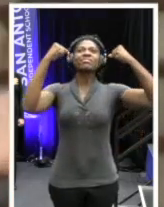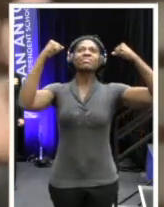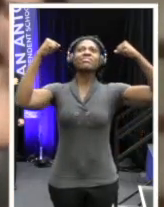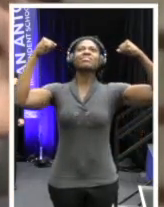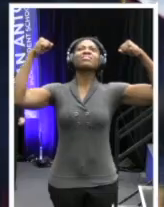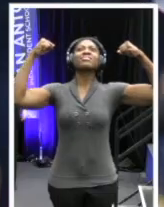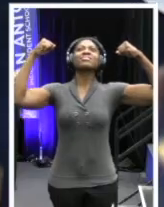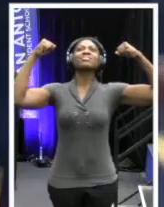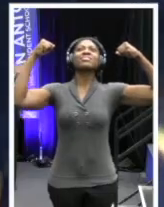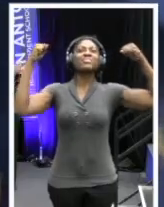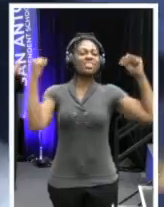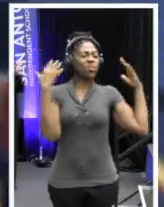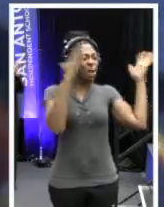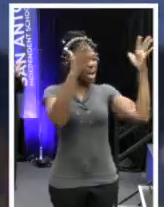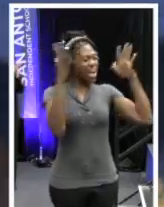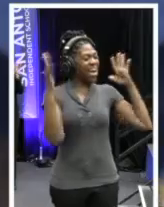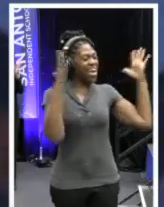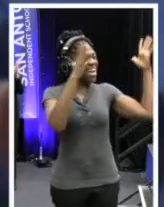brave?